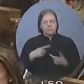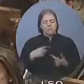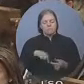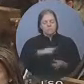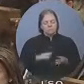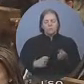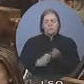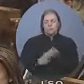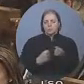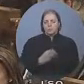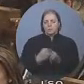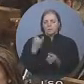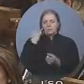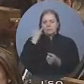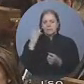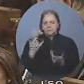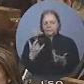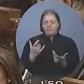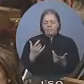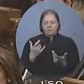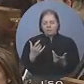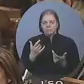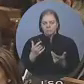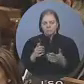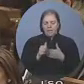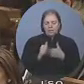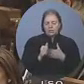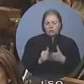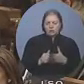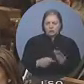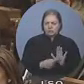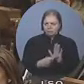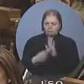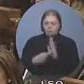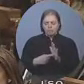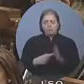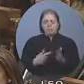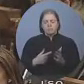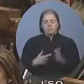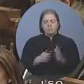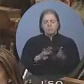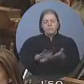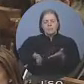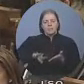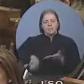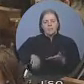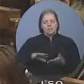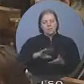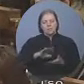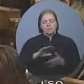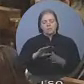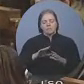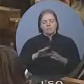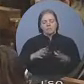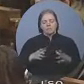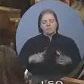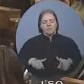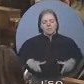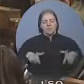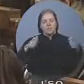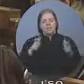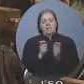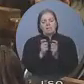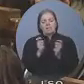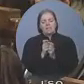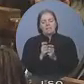showing leadership, particularly on getting rid of phasing out coal-fired electricity generating stations? We're going to talk about the $400 million in financing